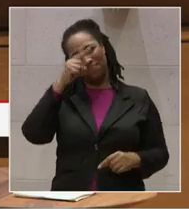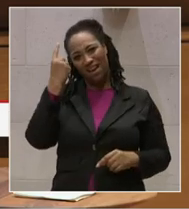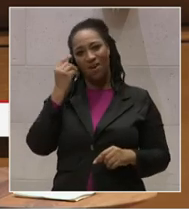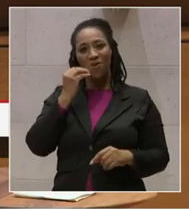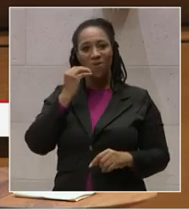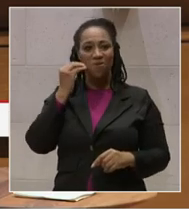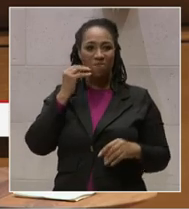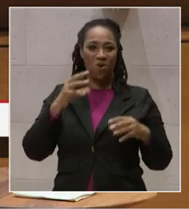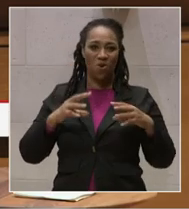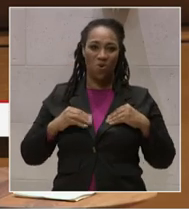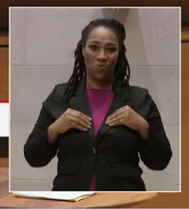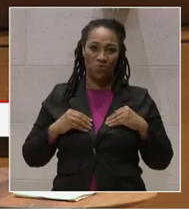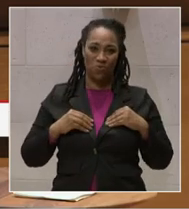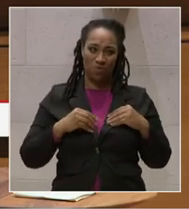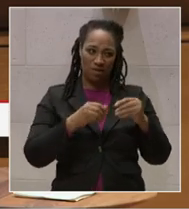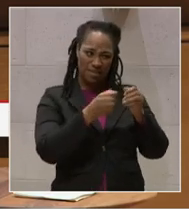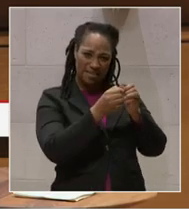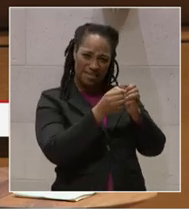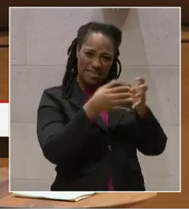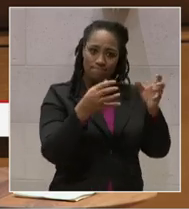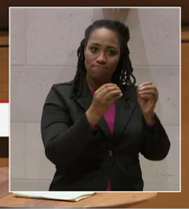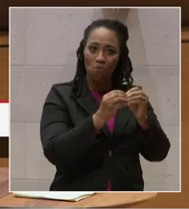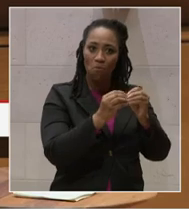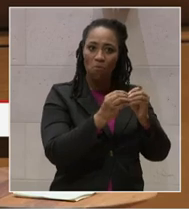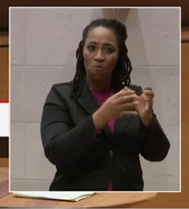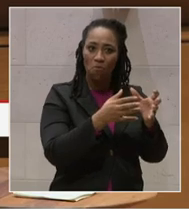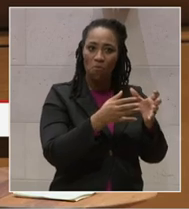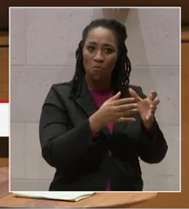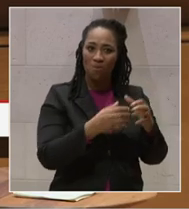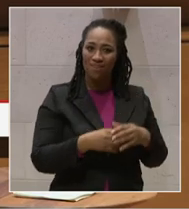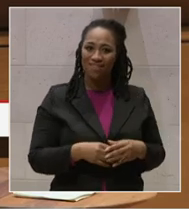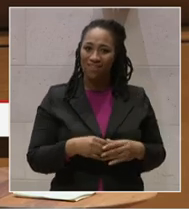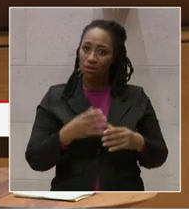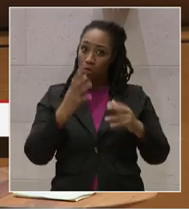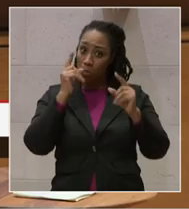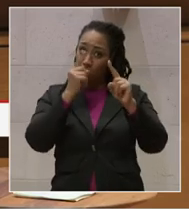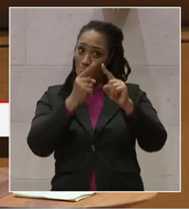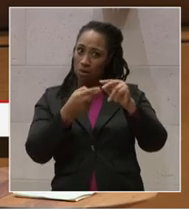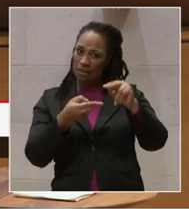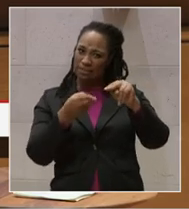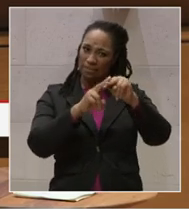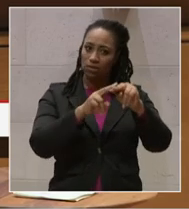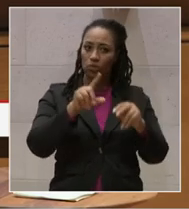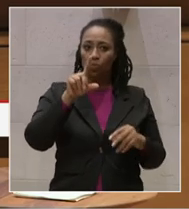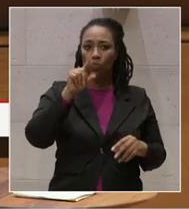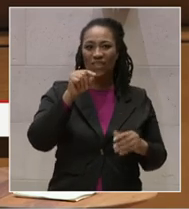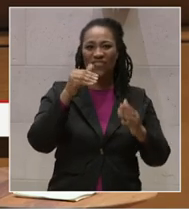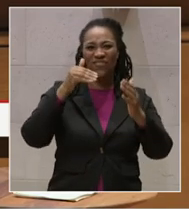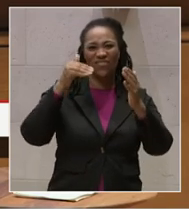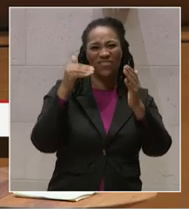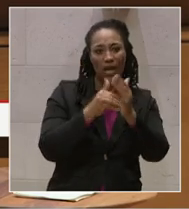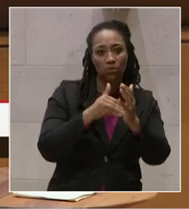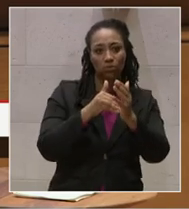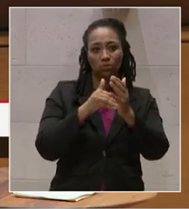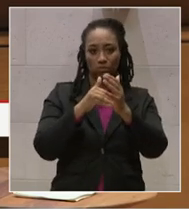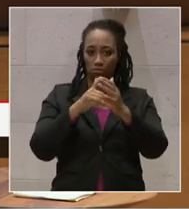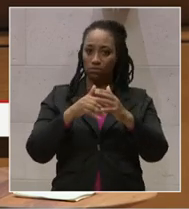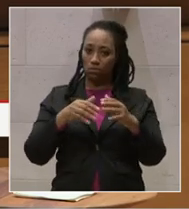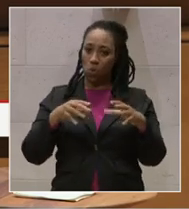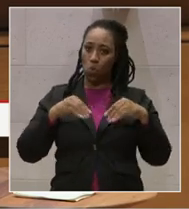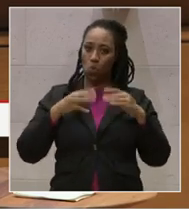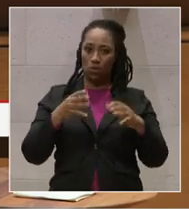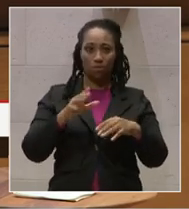20,000 households by 2030. And then lastly, coordinating with partners